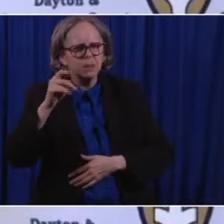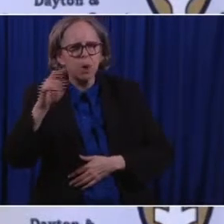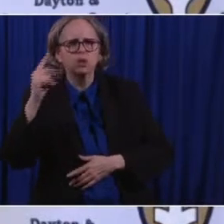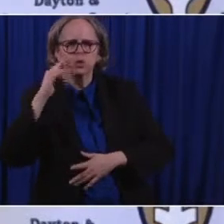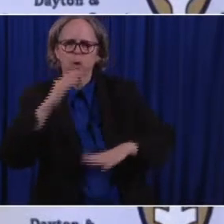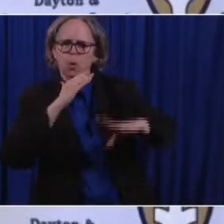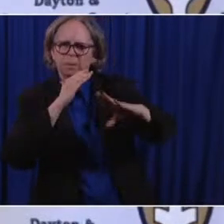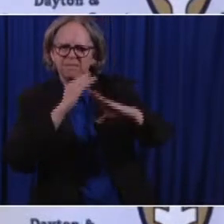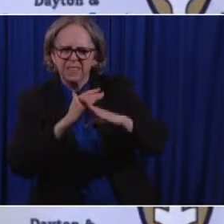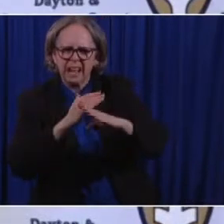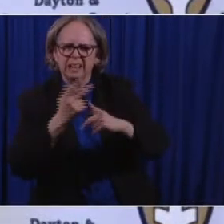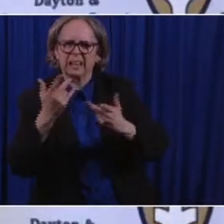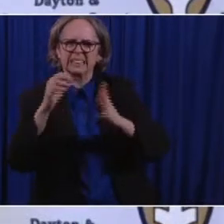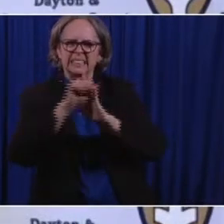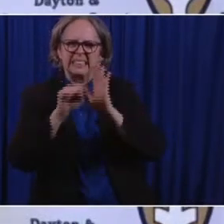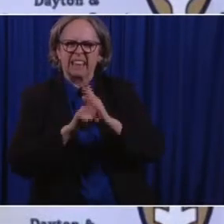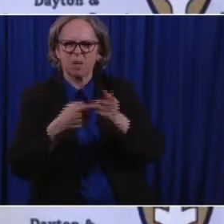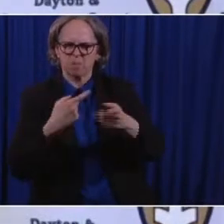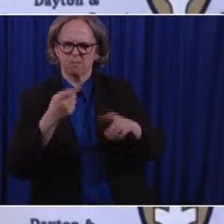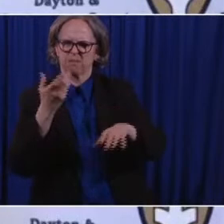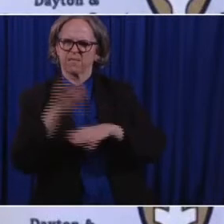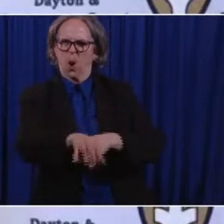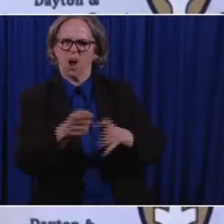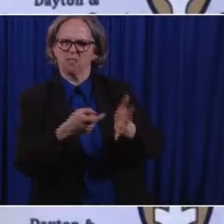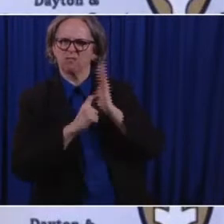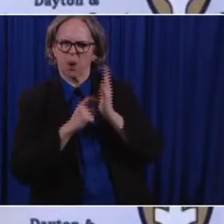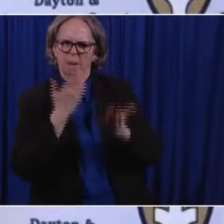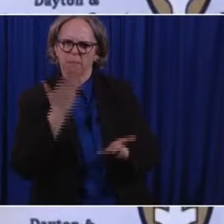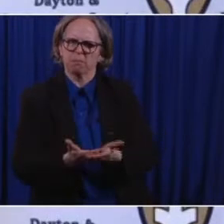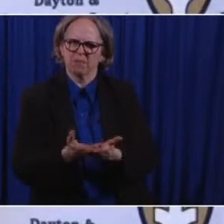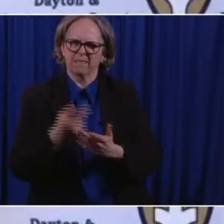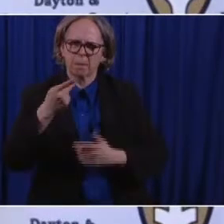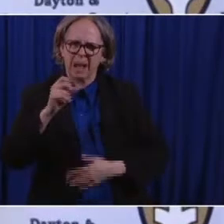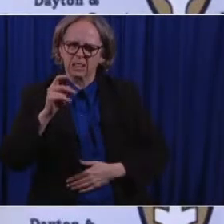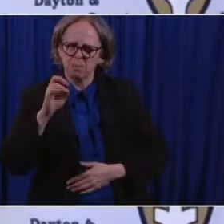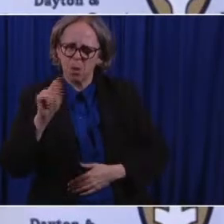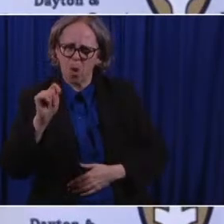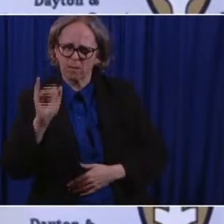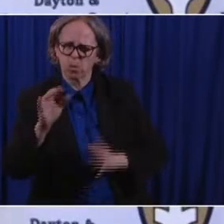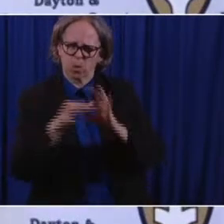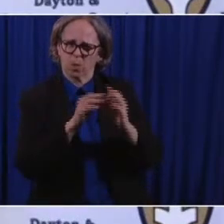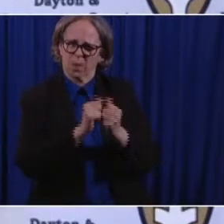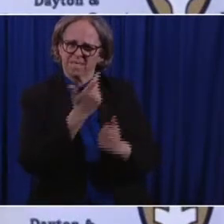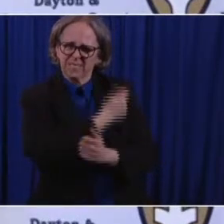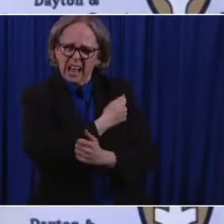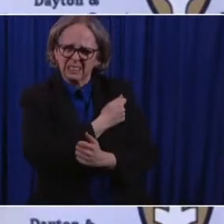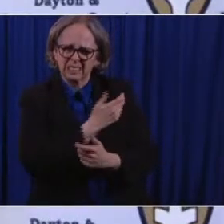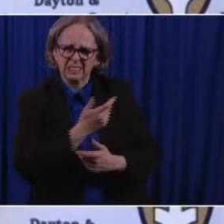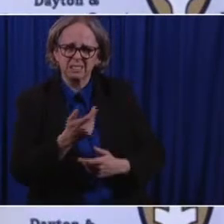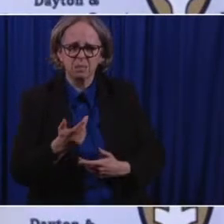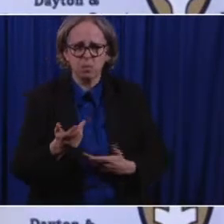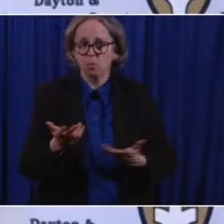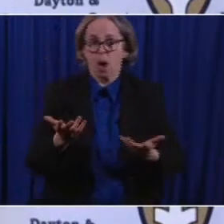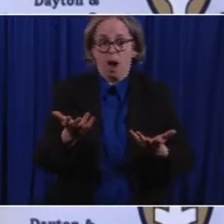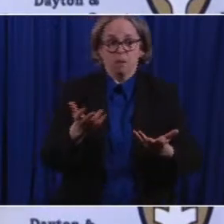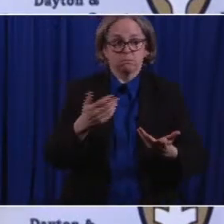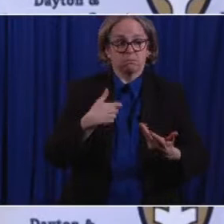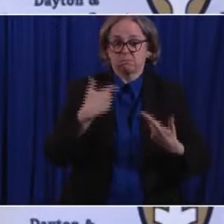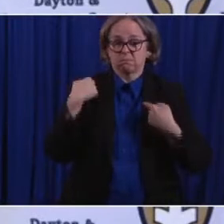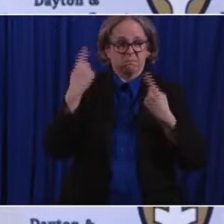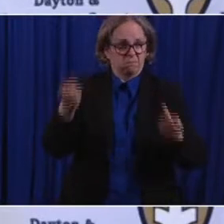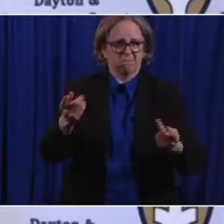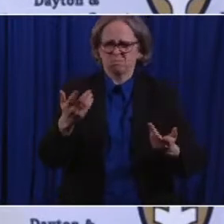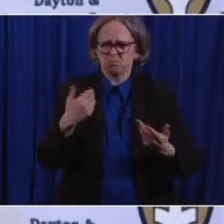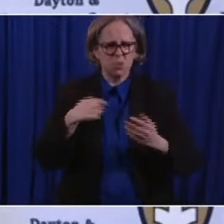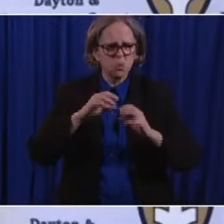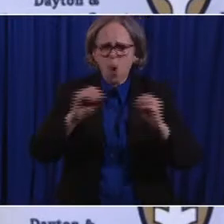we don't have any plan. We have no plan to require a vaccine passport to